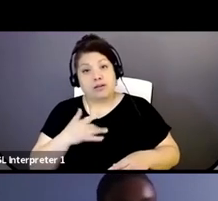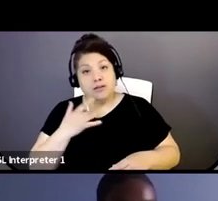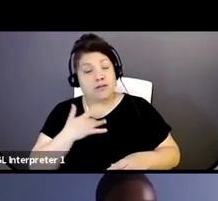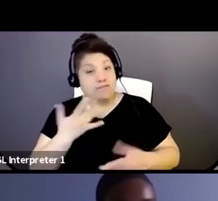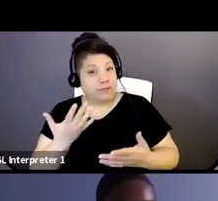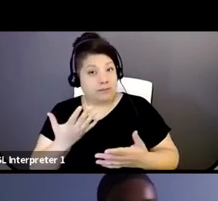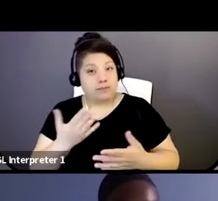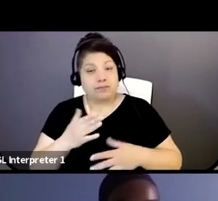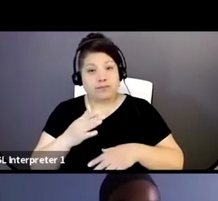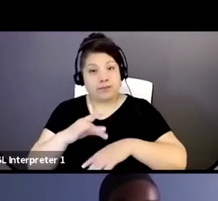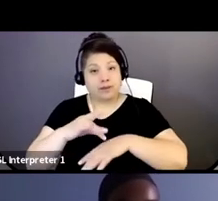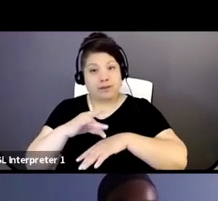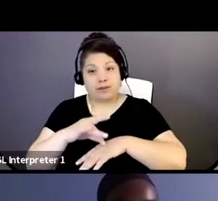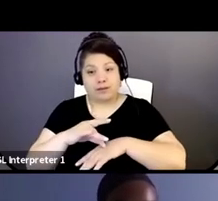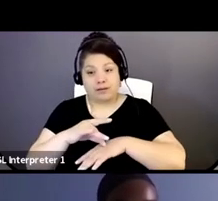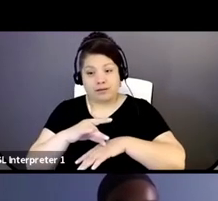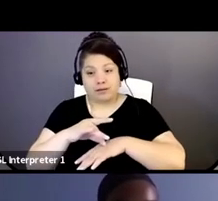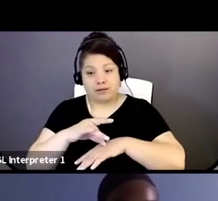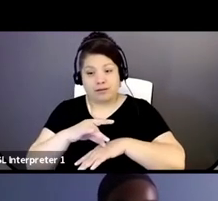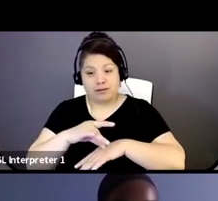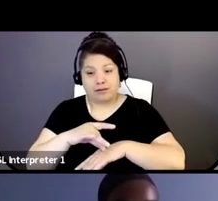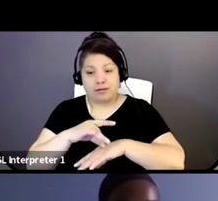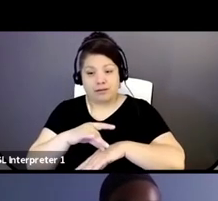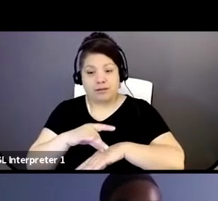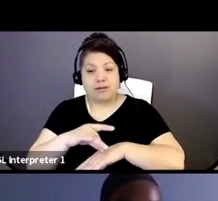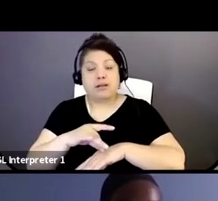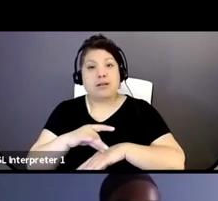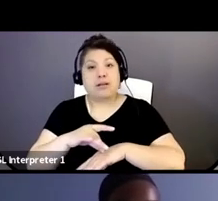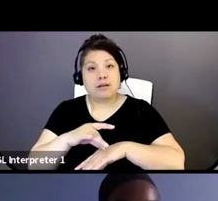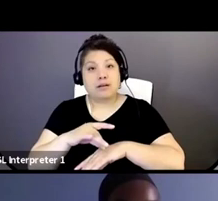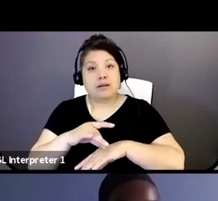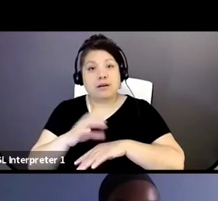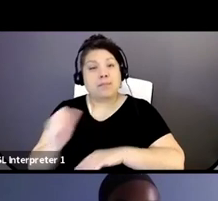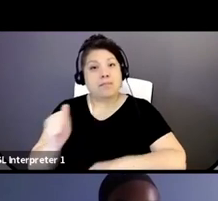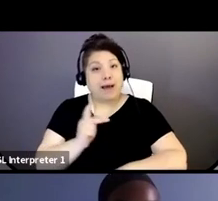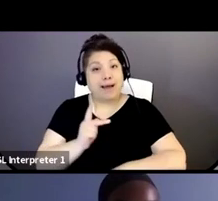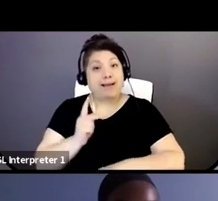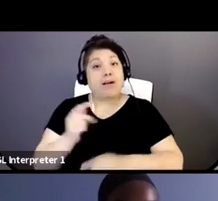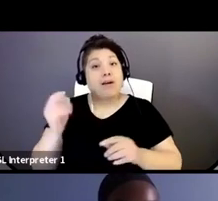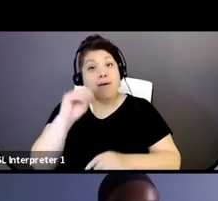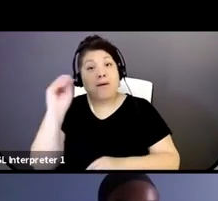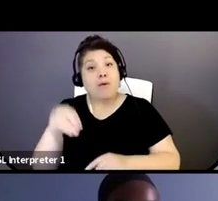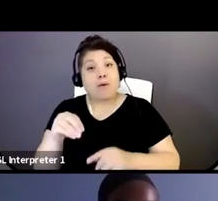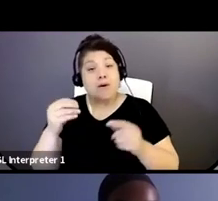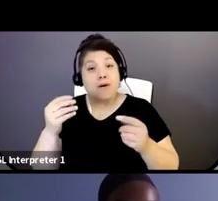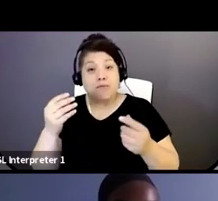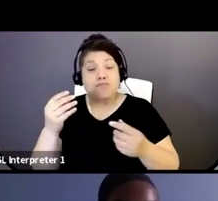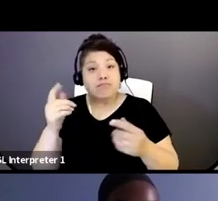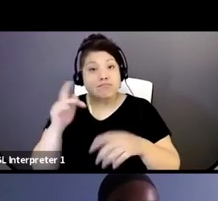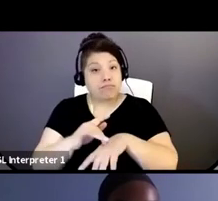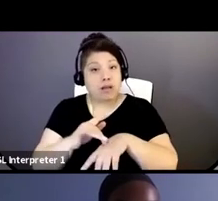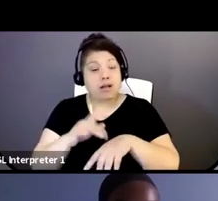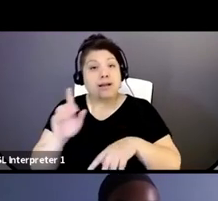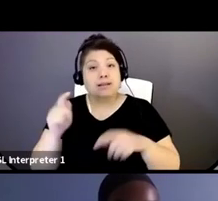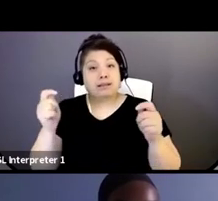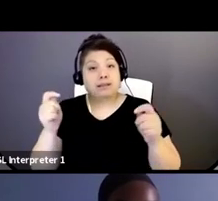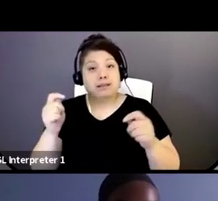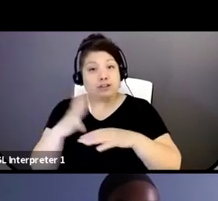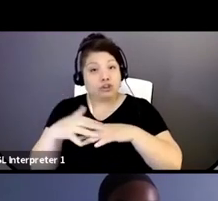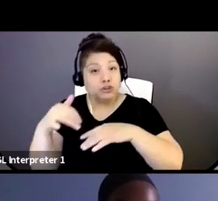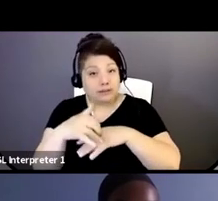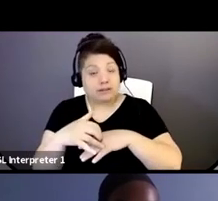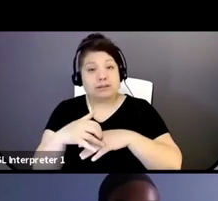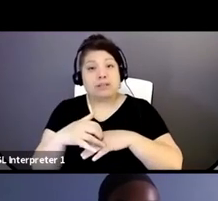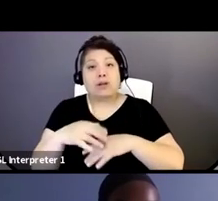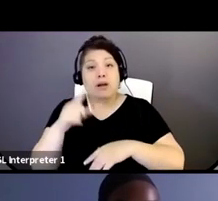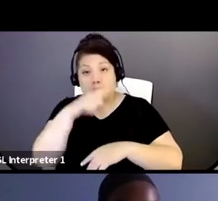We in Ottawa, we had a ceremony. We wanted to have a ceremony for Indigenous and Black lives that have